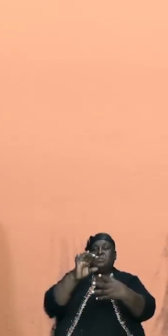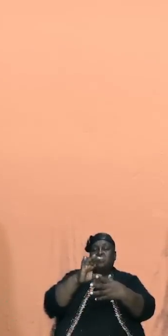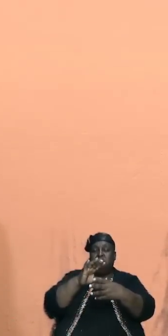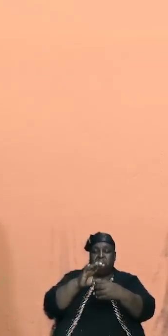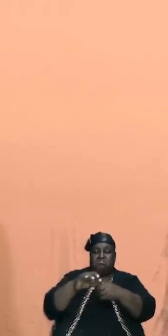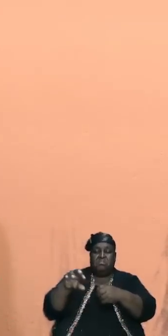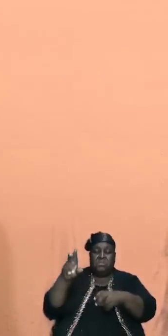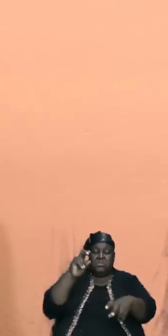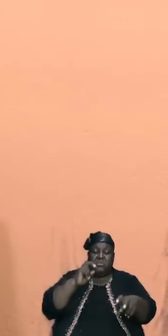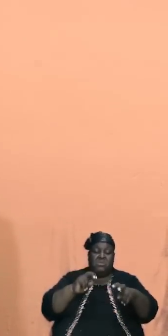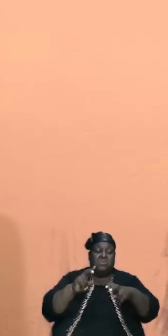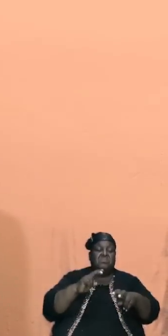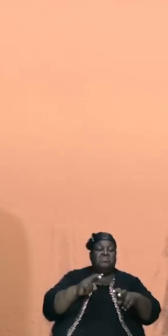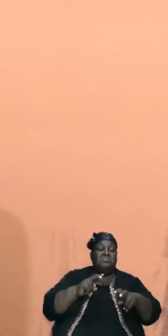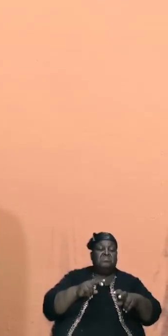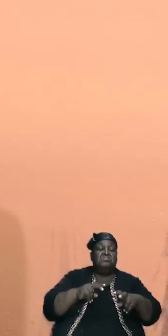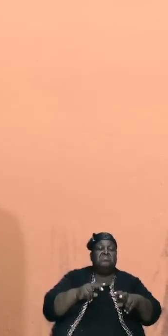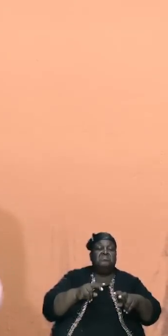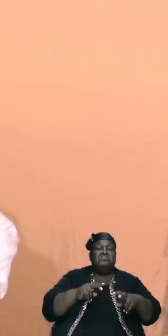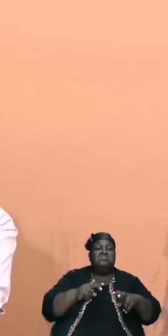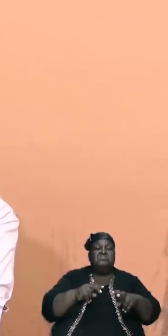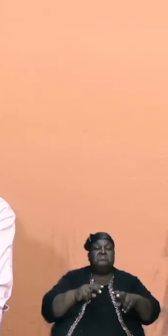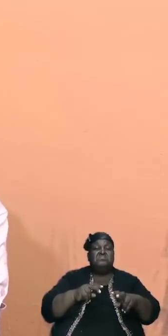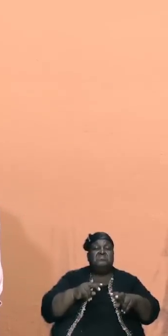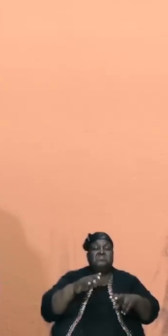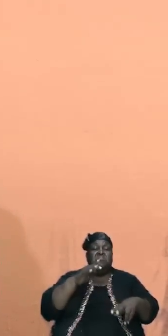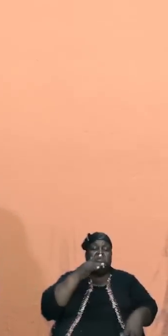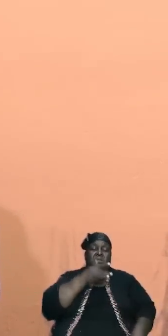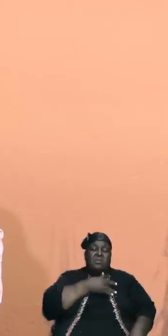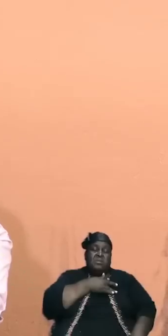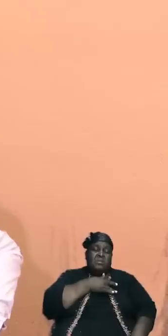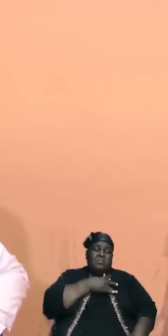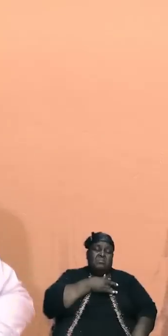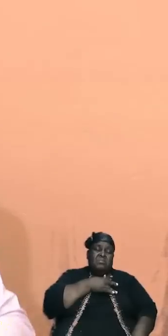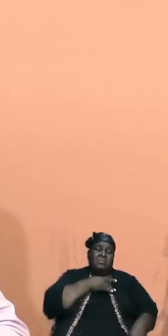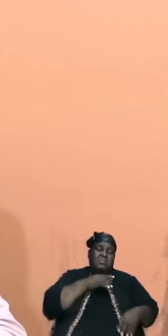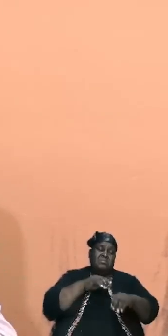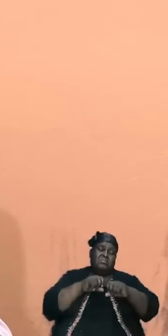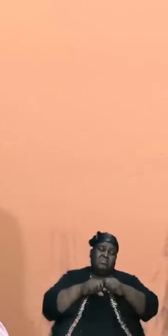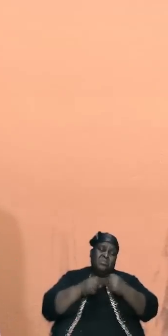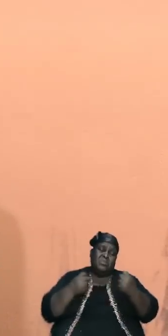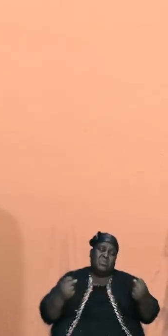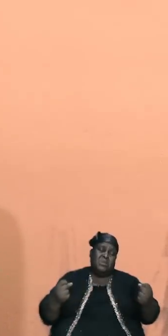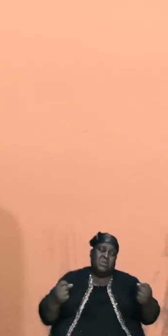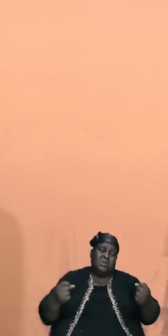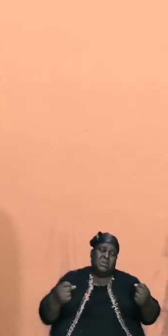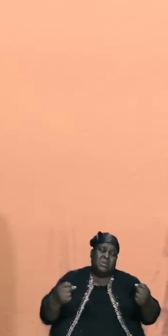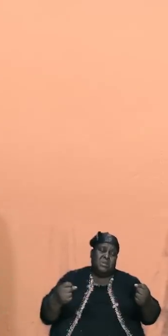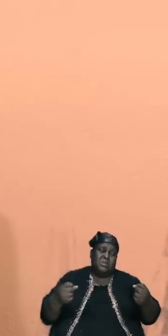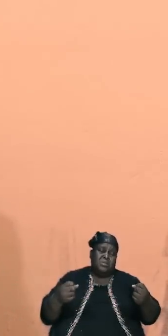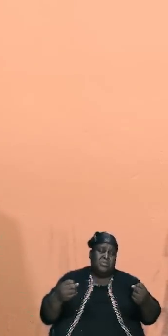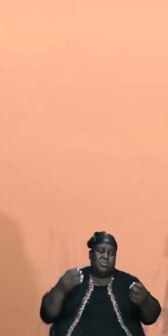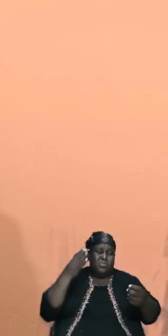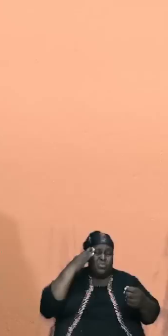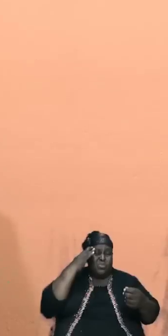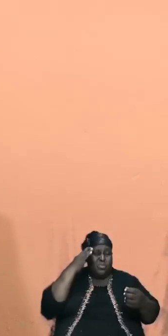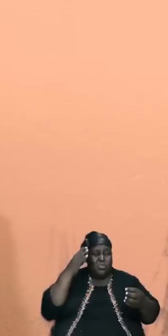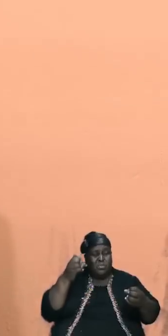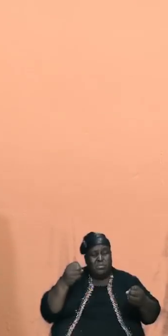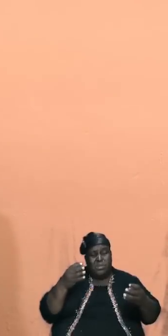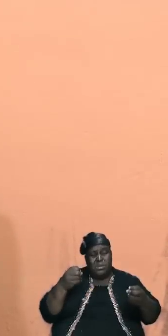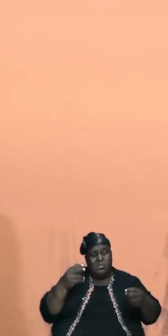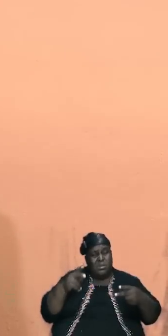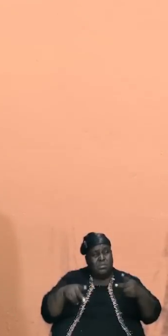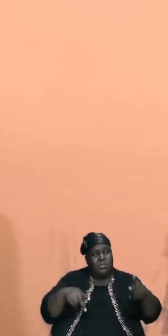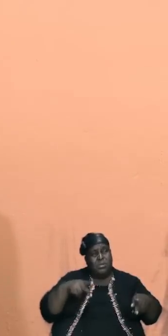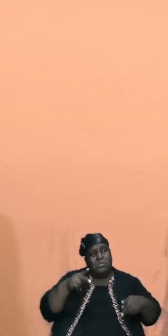out. You know, my heart is broken, to be honest. Because I know a lot of people really don't like